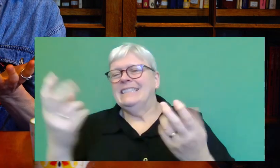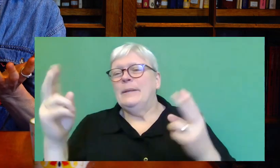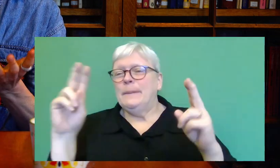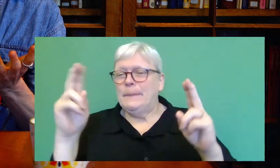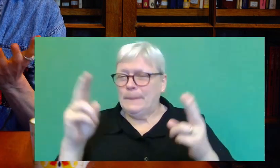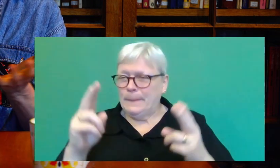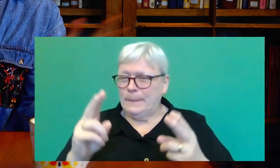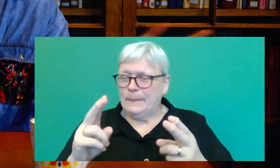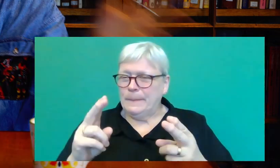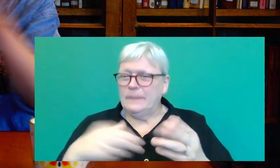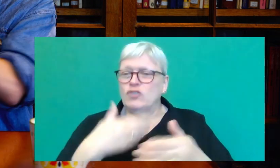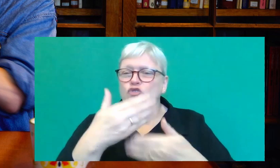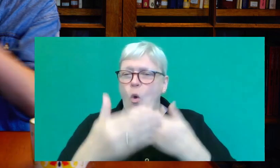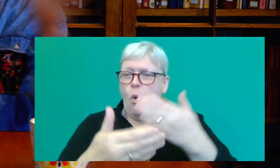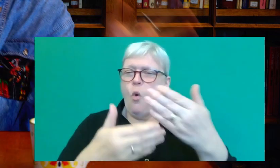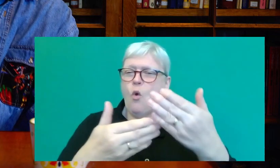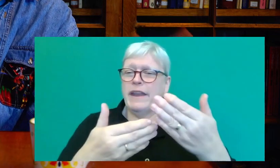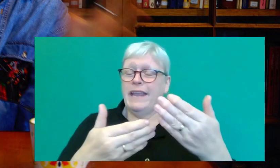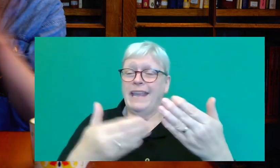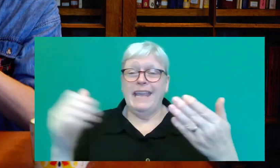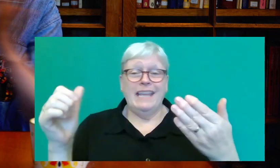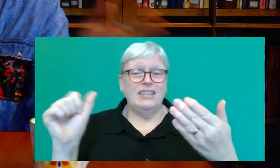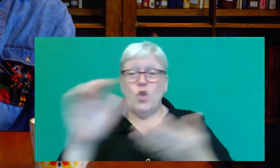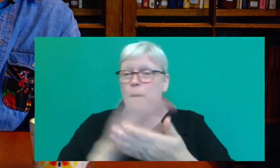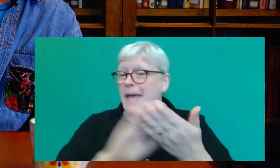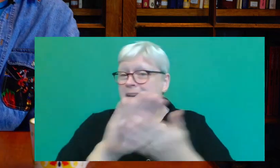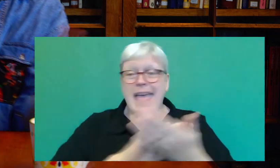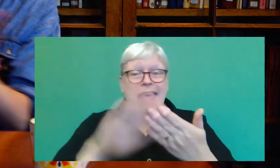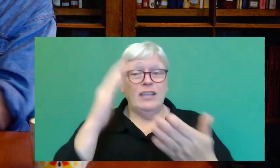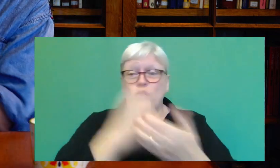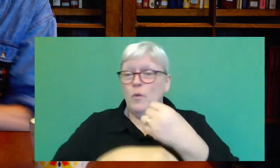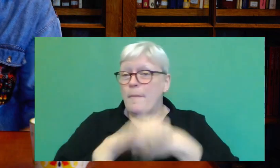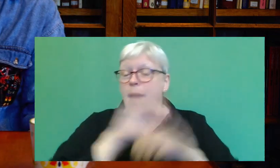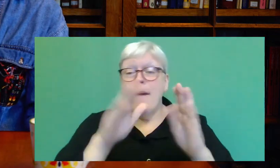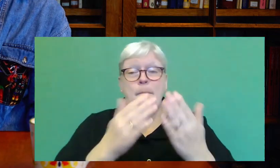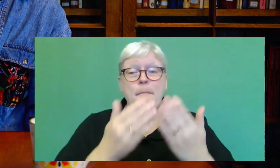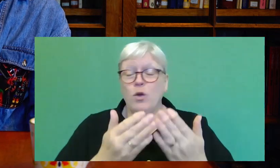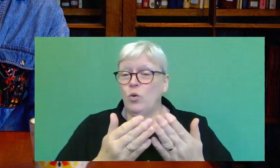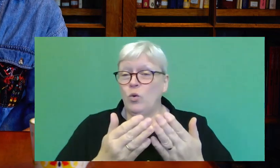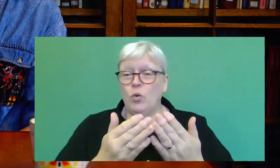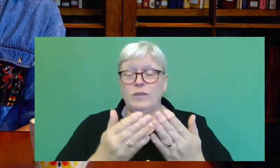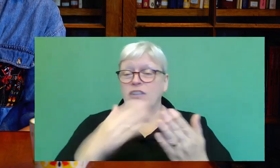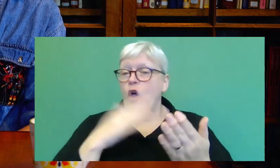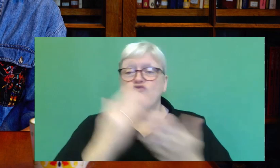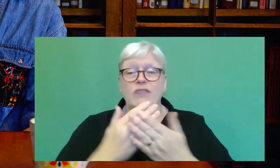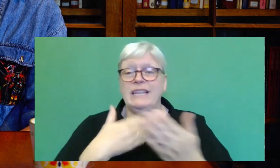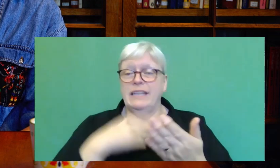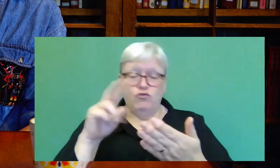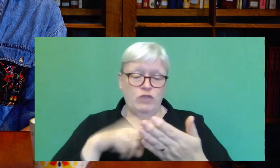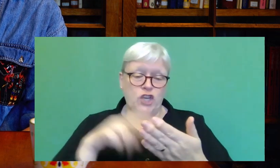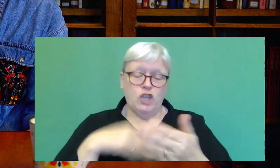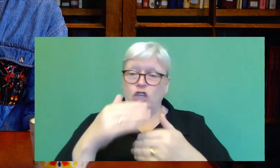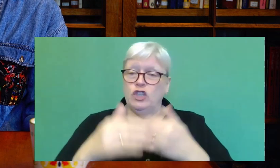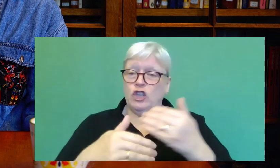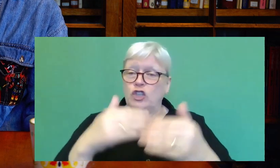wasn't supposed to be a book, it didn't have a narratorial arc at front. It wasn't taking the reader on this journey. So I had to